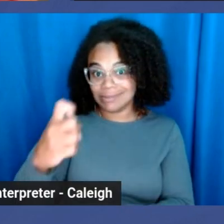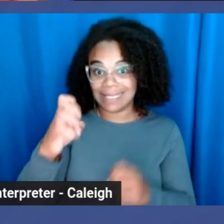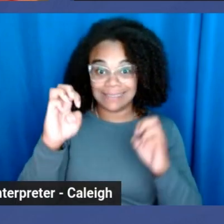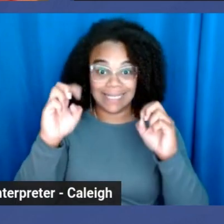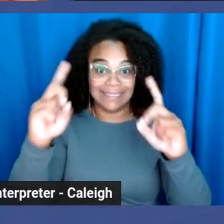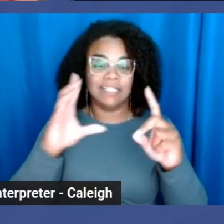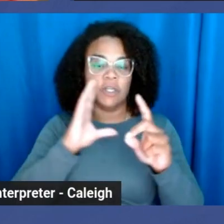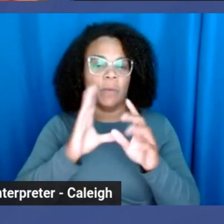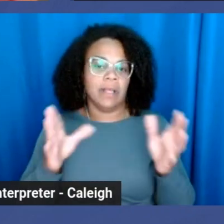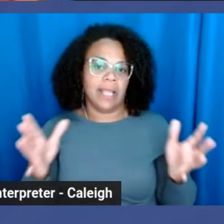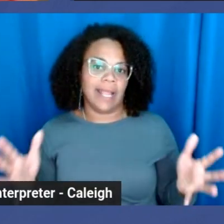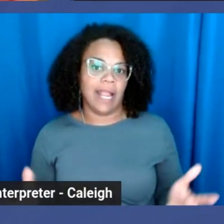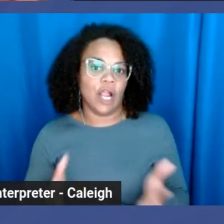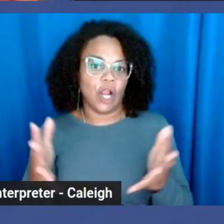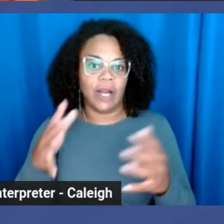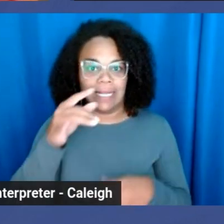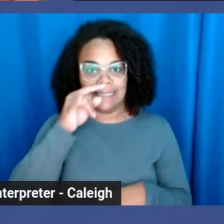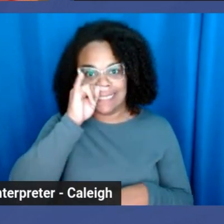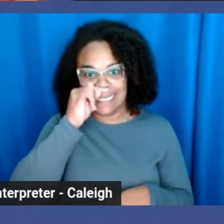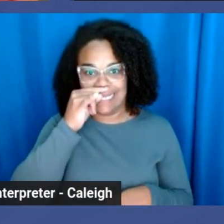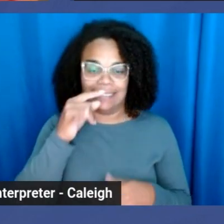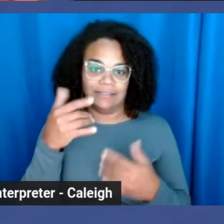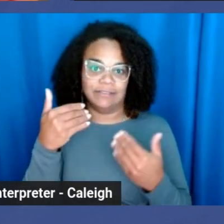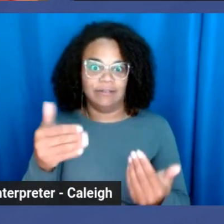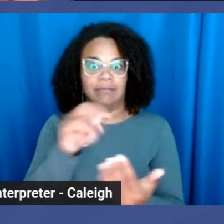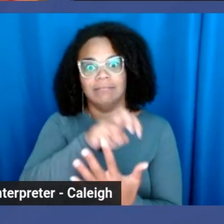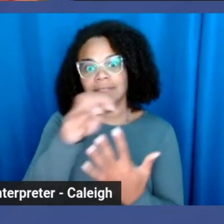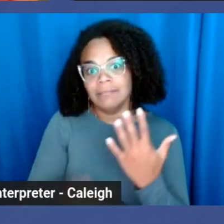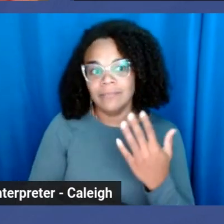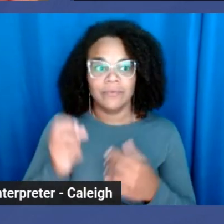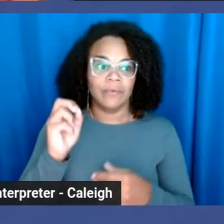encourages promiscuity or risky sexual behavior.